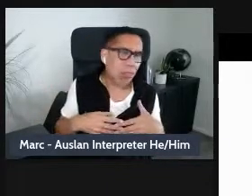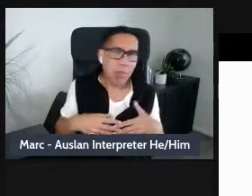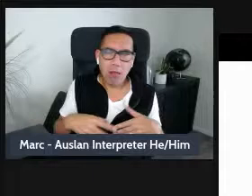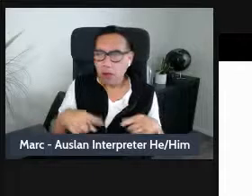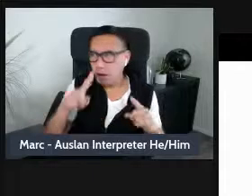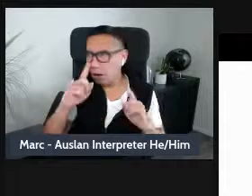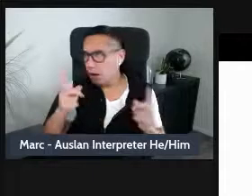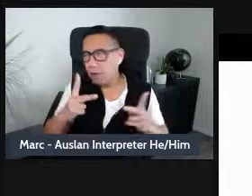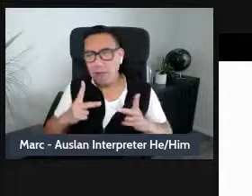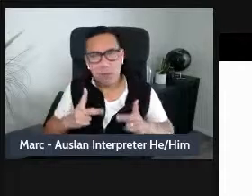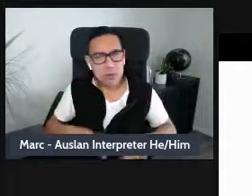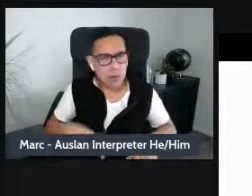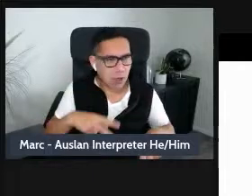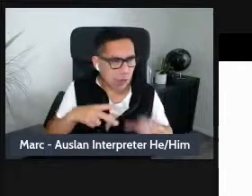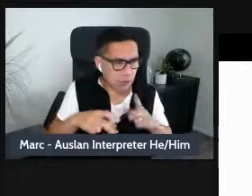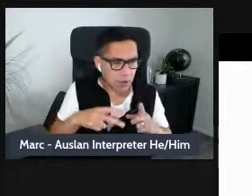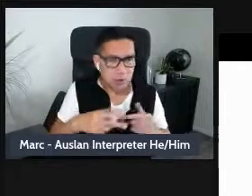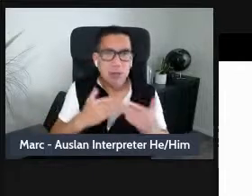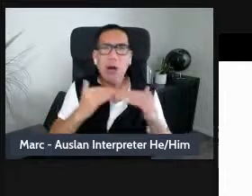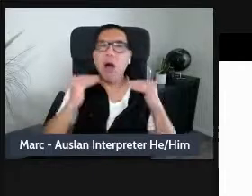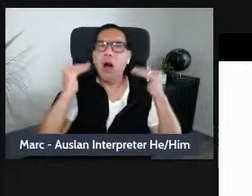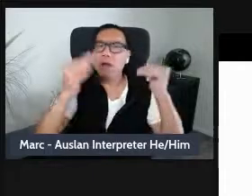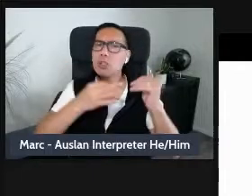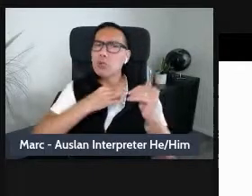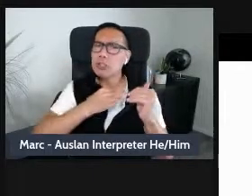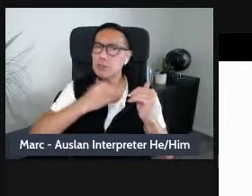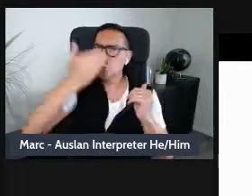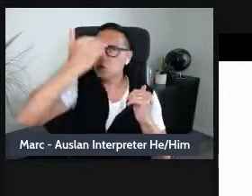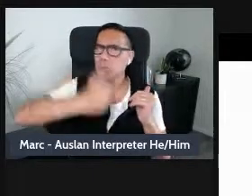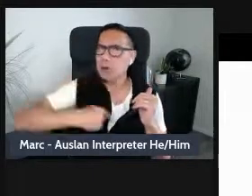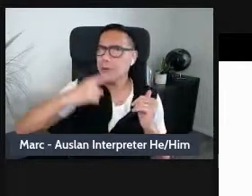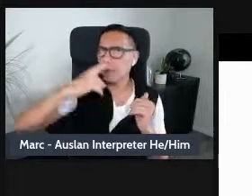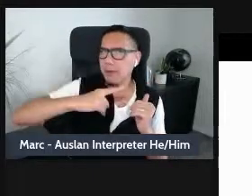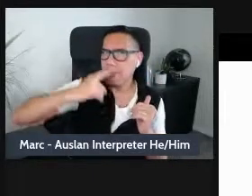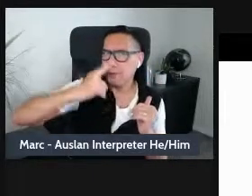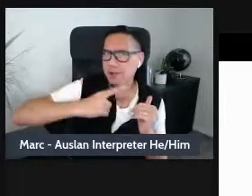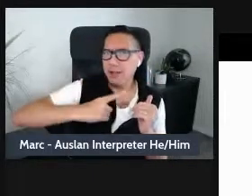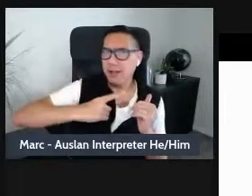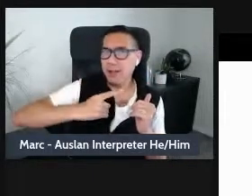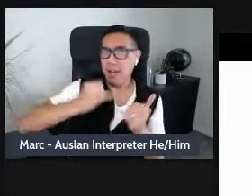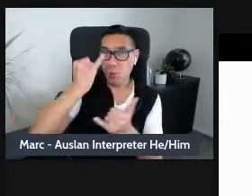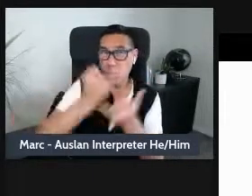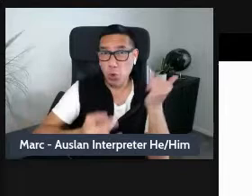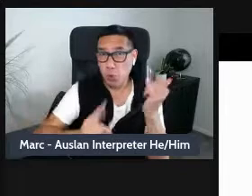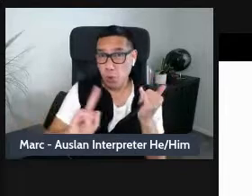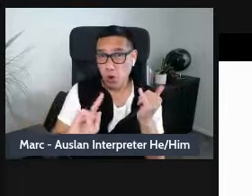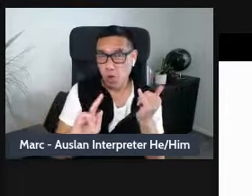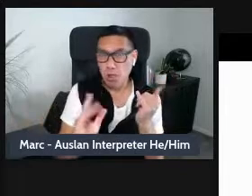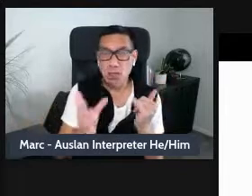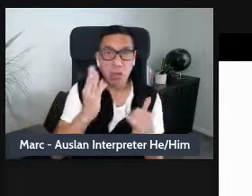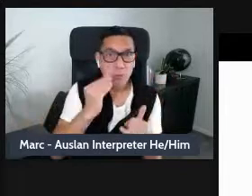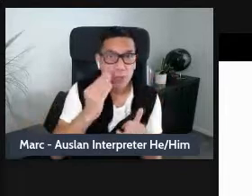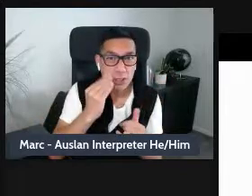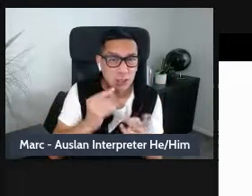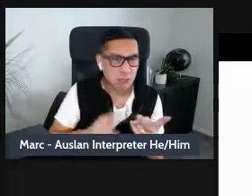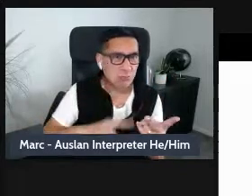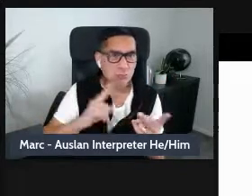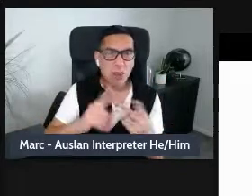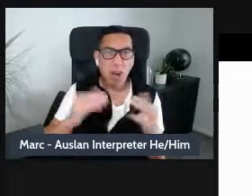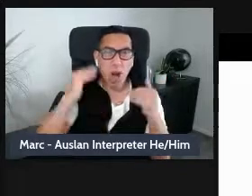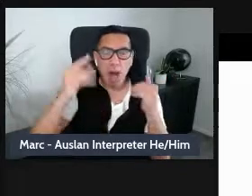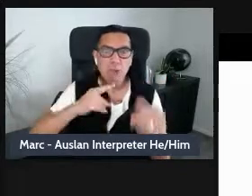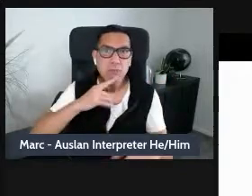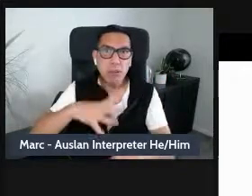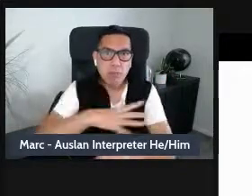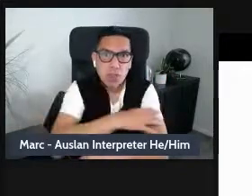is a risk factor for stroke. It can increase your risk of things like diabetes, high blood pressure and high blood